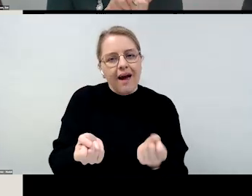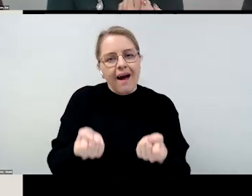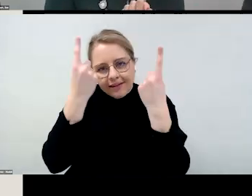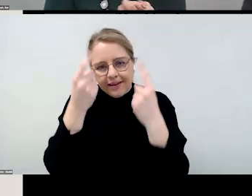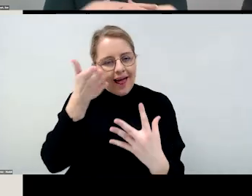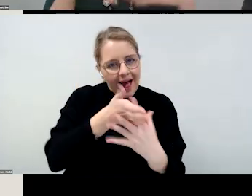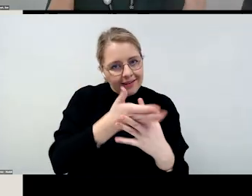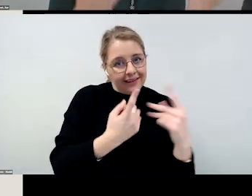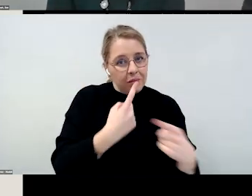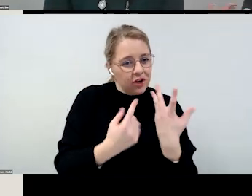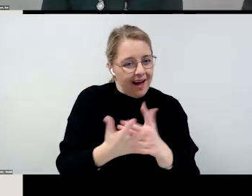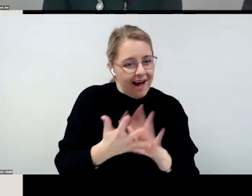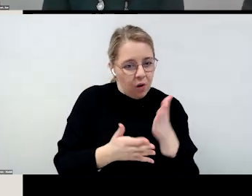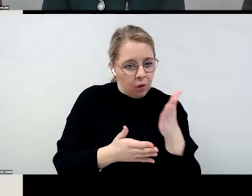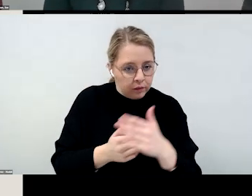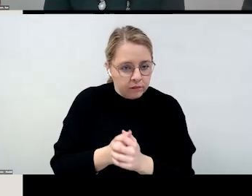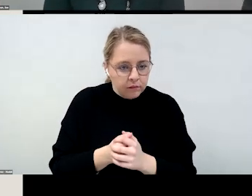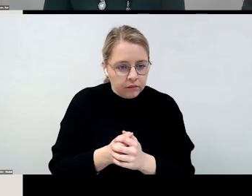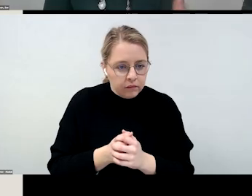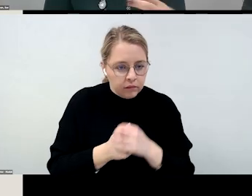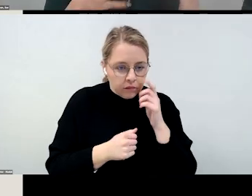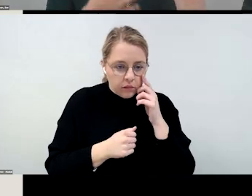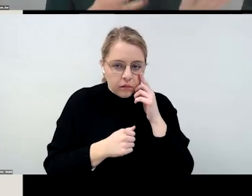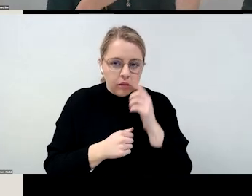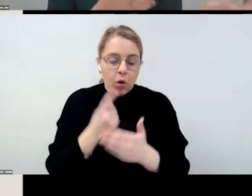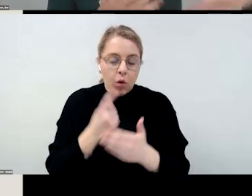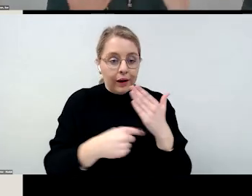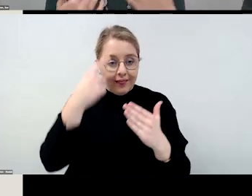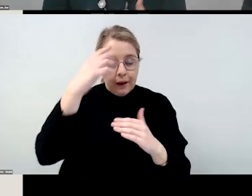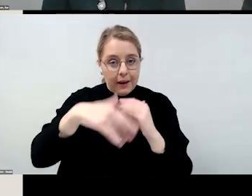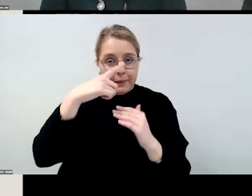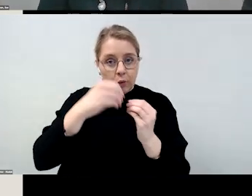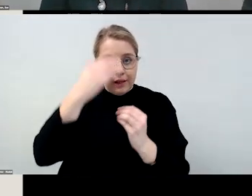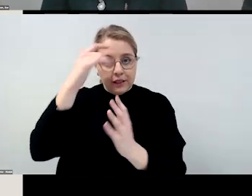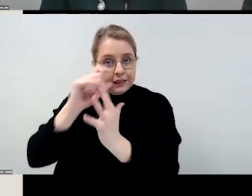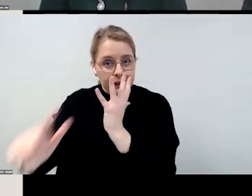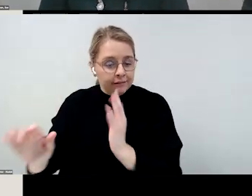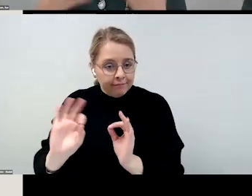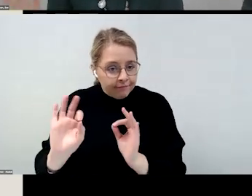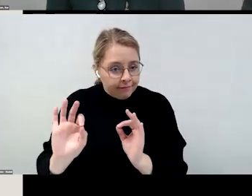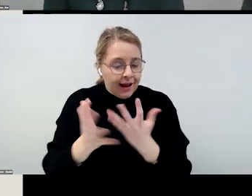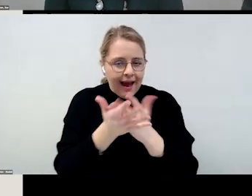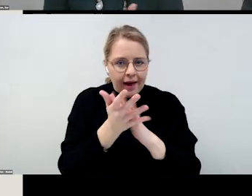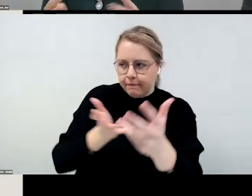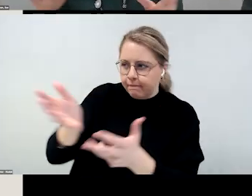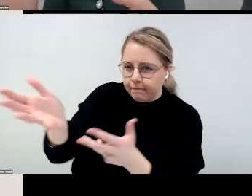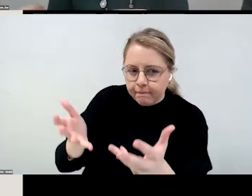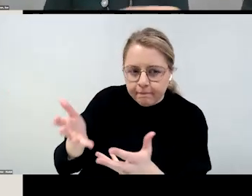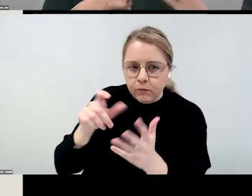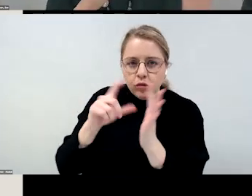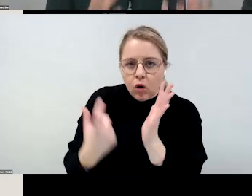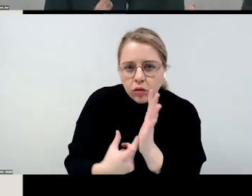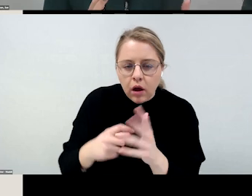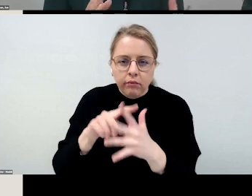for example, we're not just thinking about people with intellectual disability, we're thinking about how they interact with their healthcare professional and vice versa.